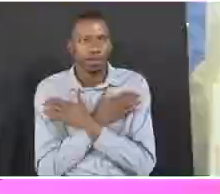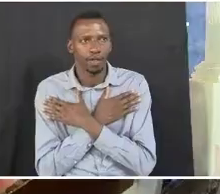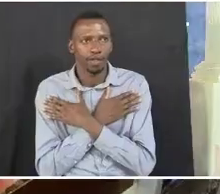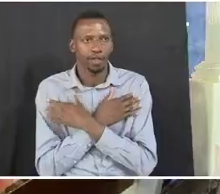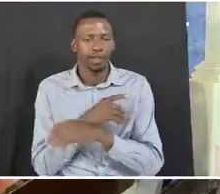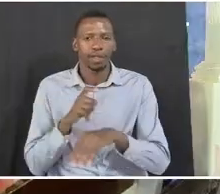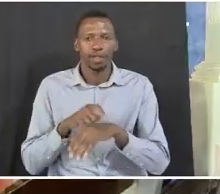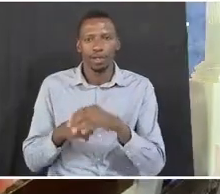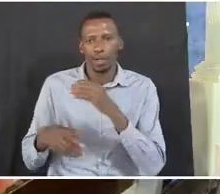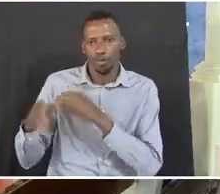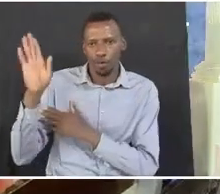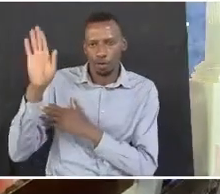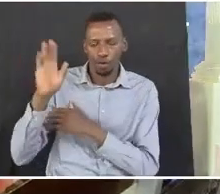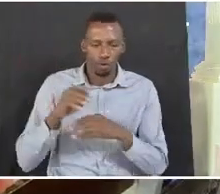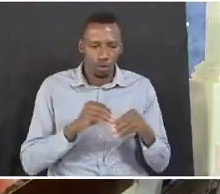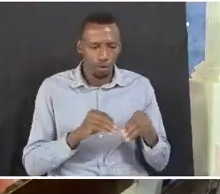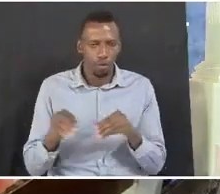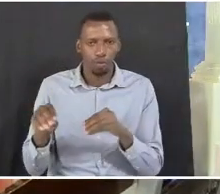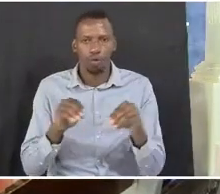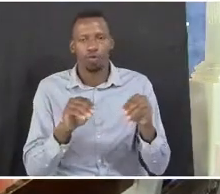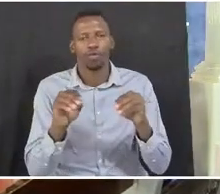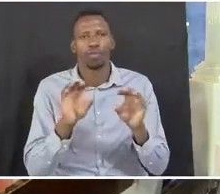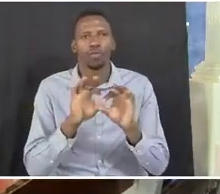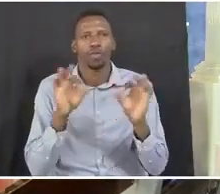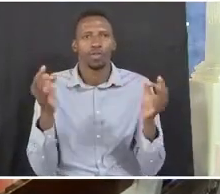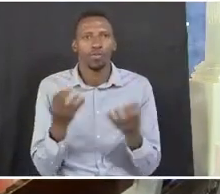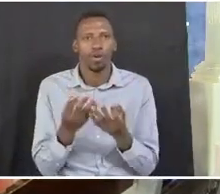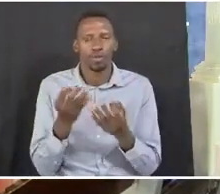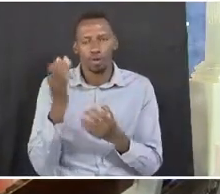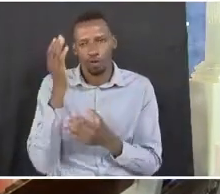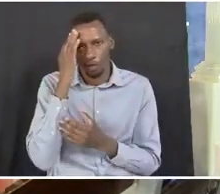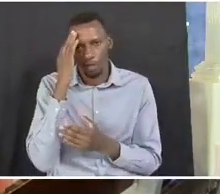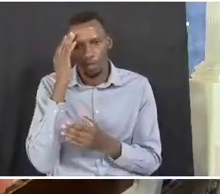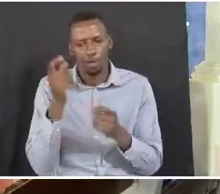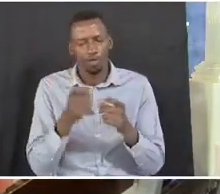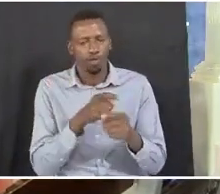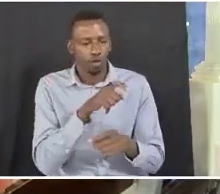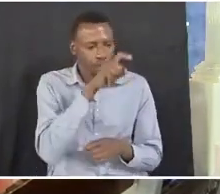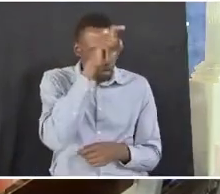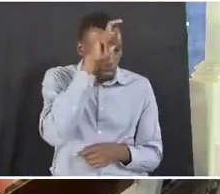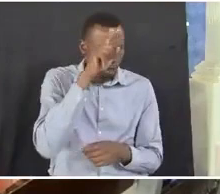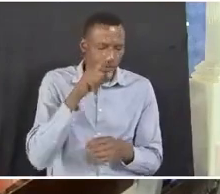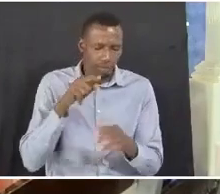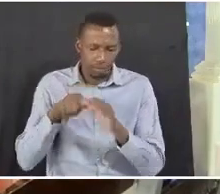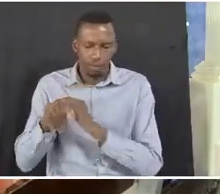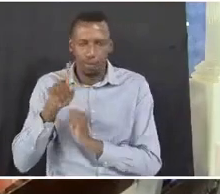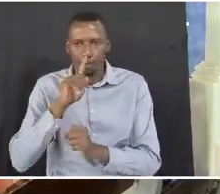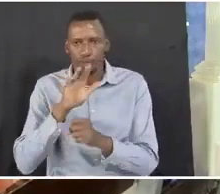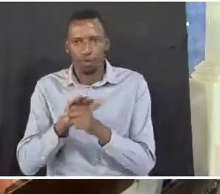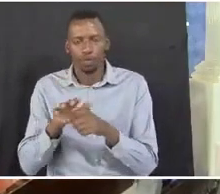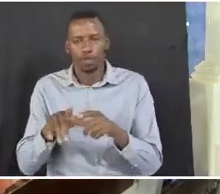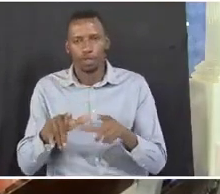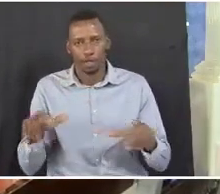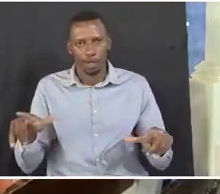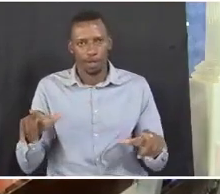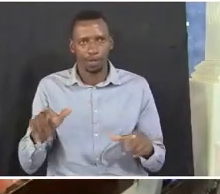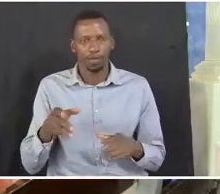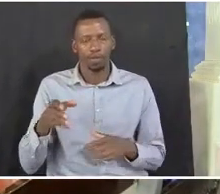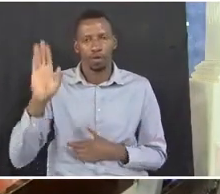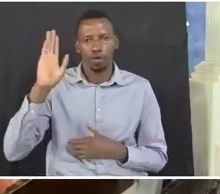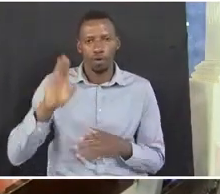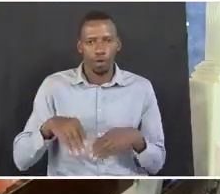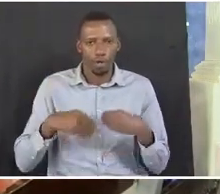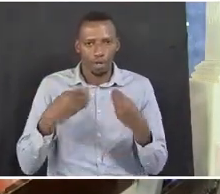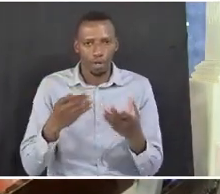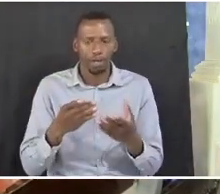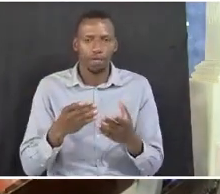when God moved the family of Israel from Egypt to the promised land, he gave the